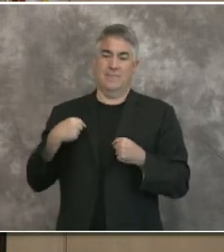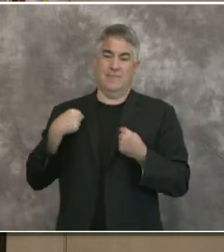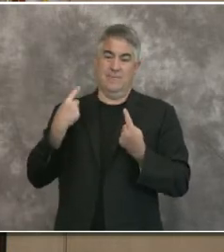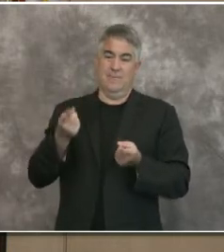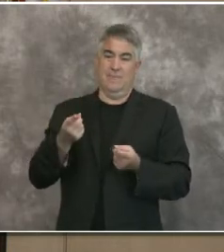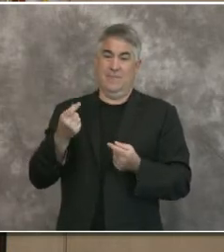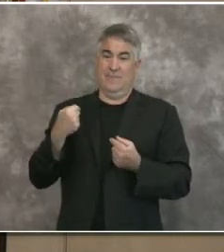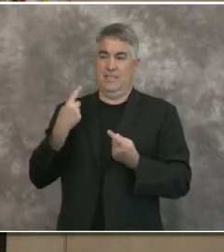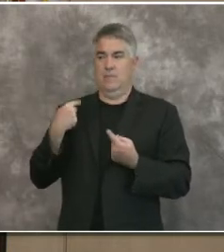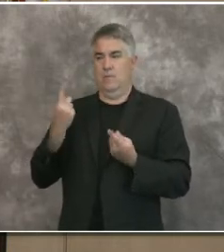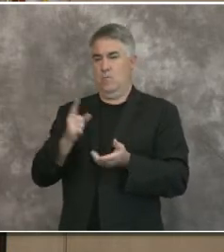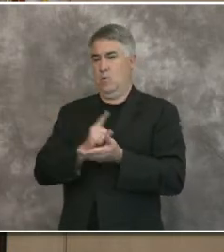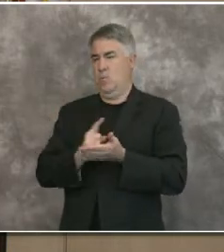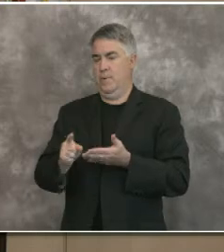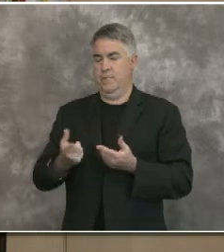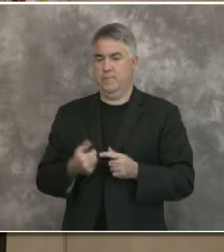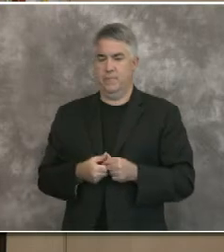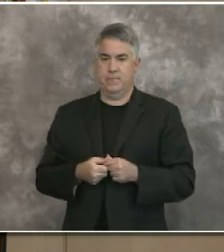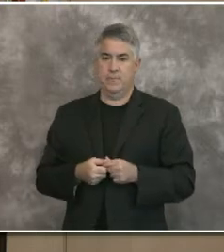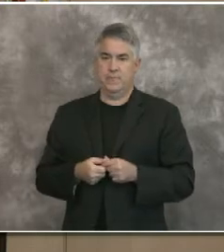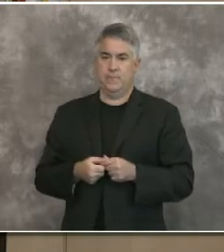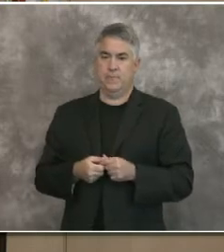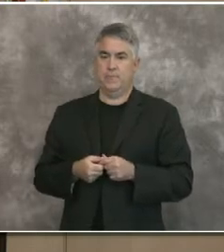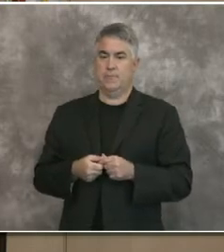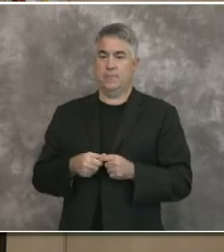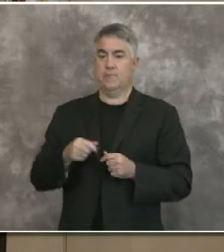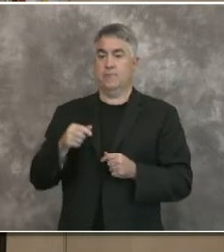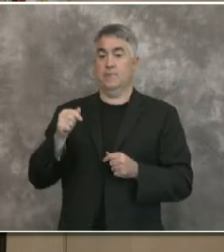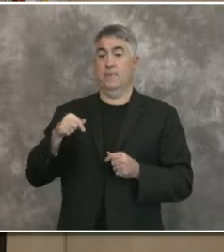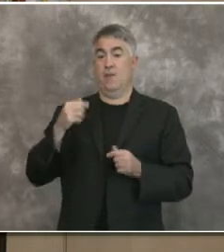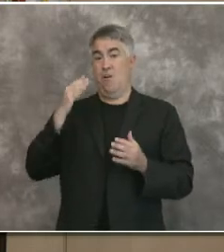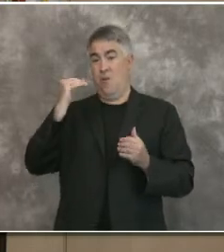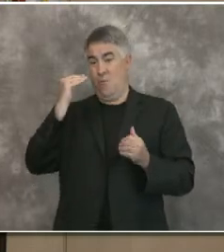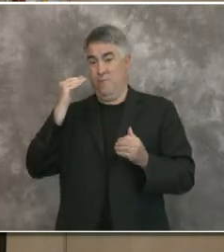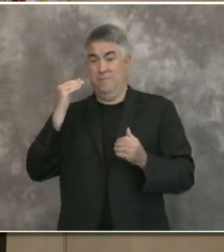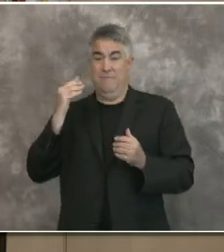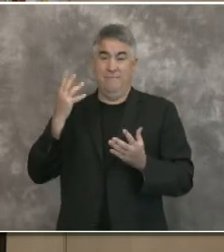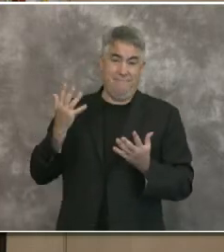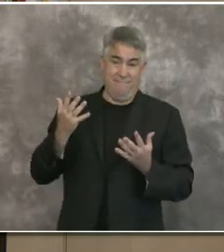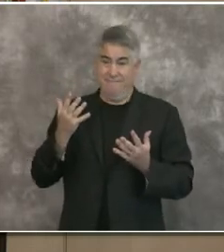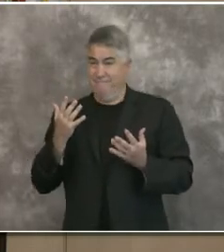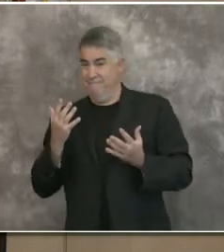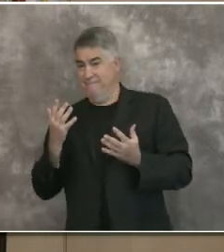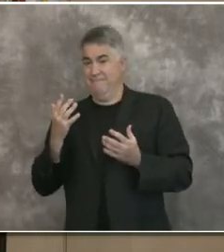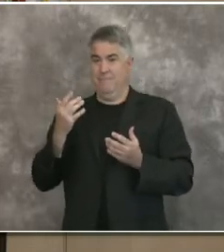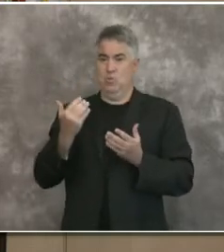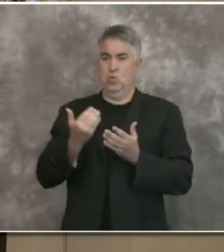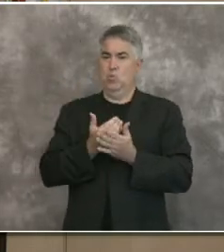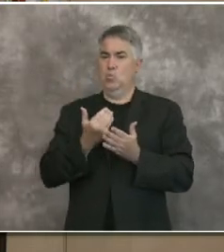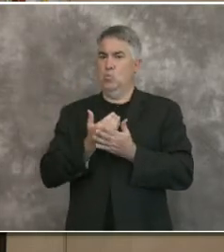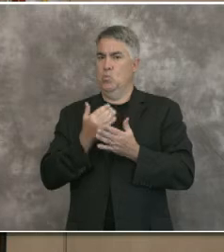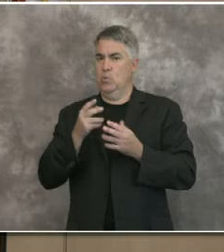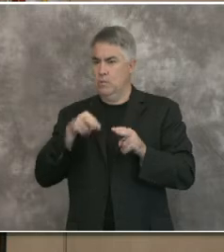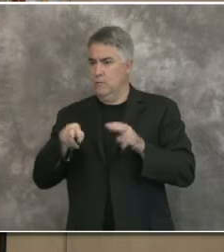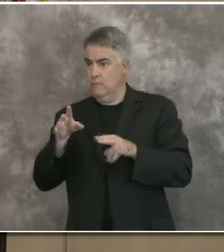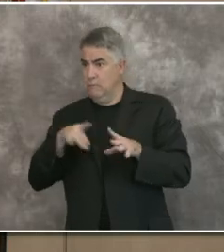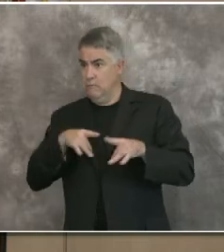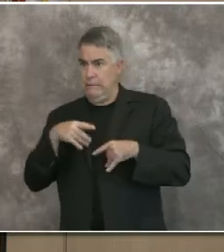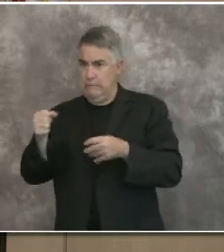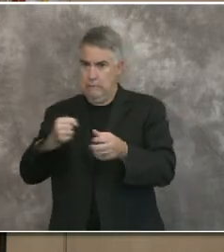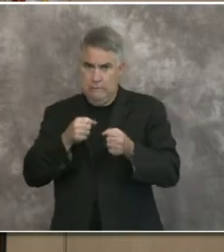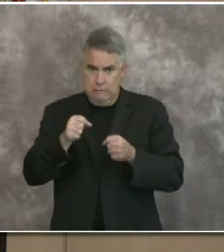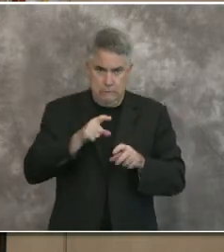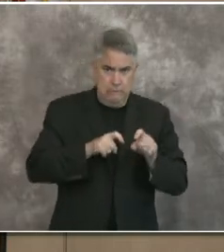weekend. So we would expect to see any associated new cases related to those events